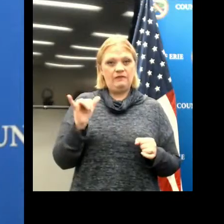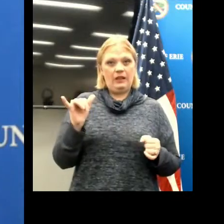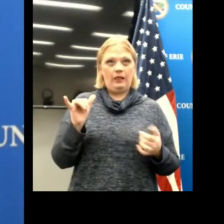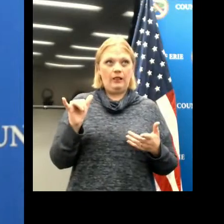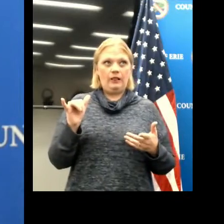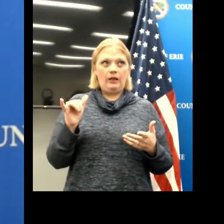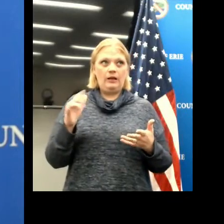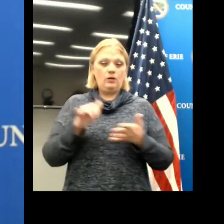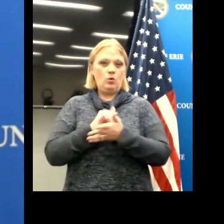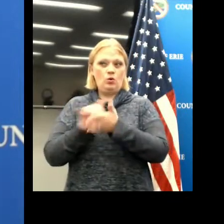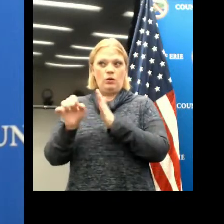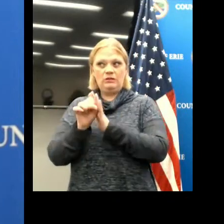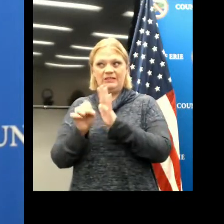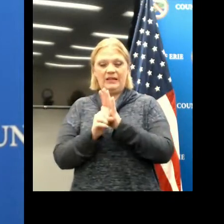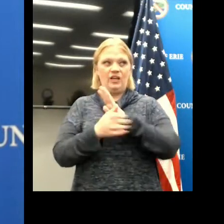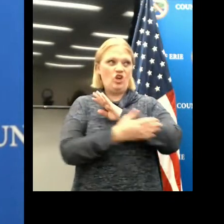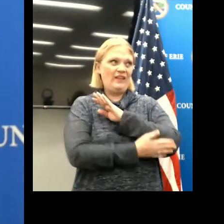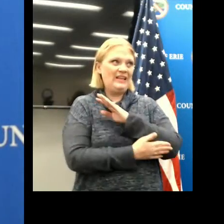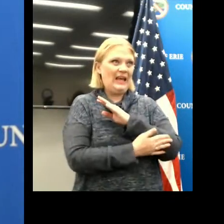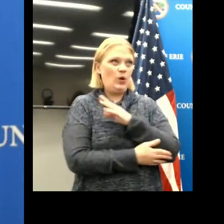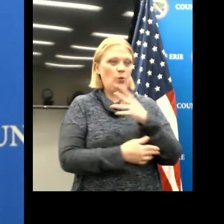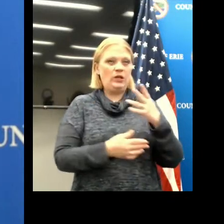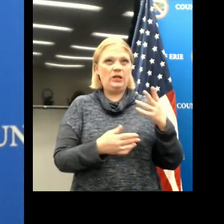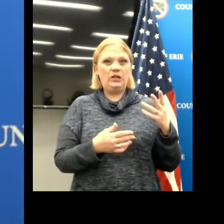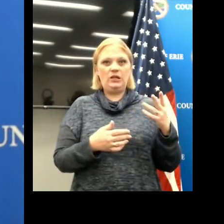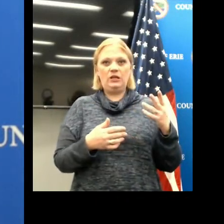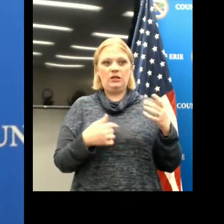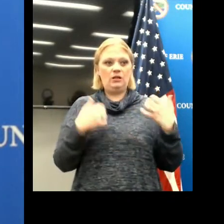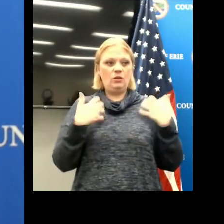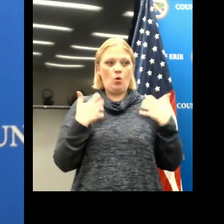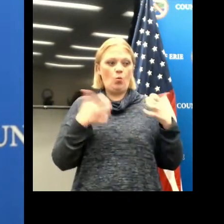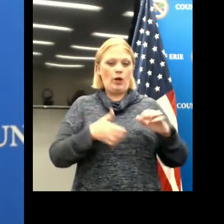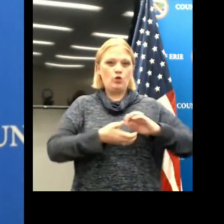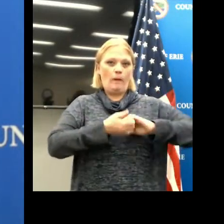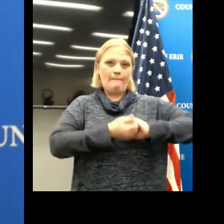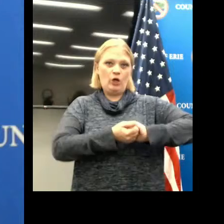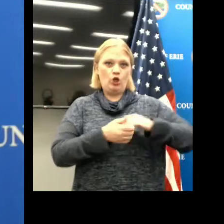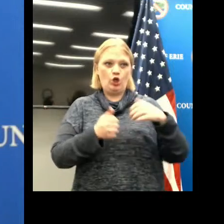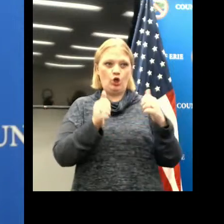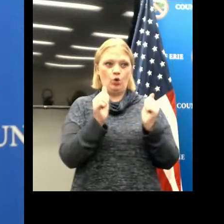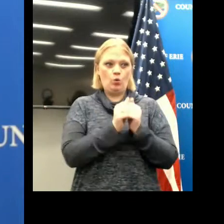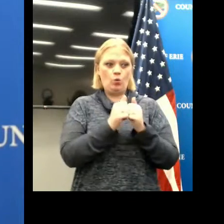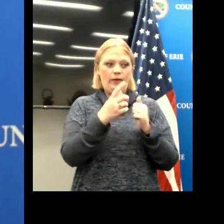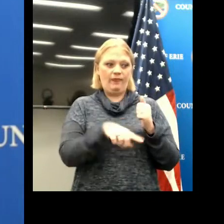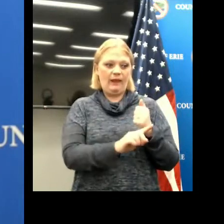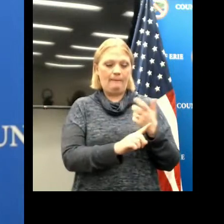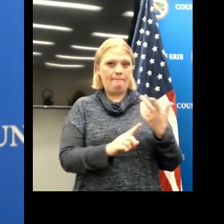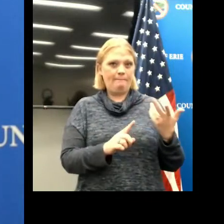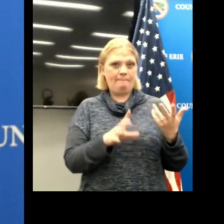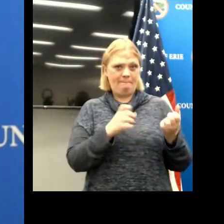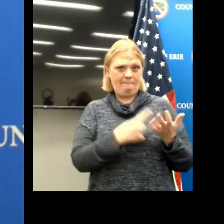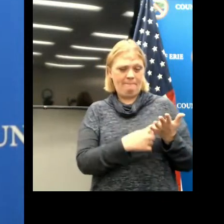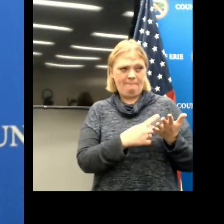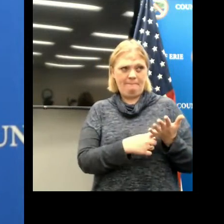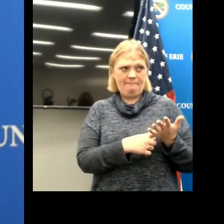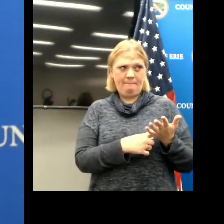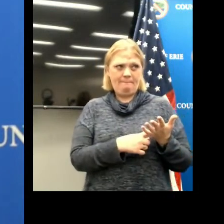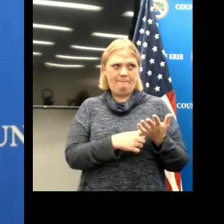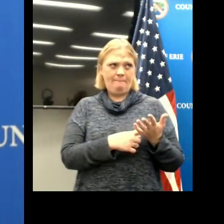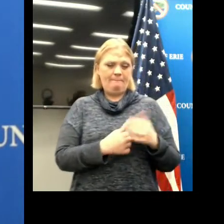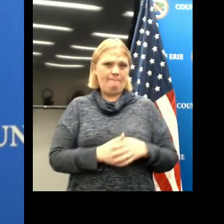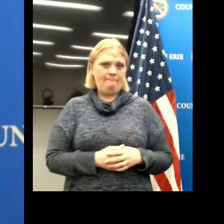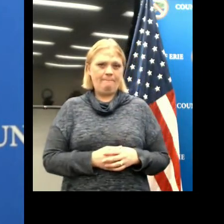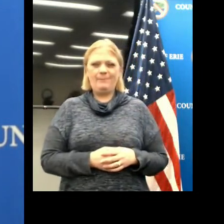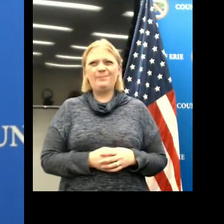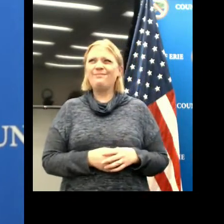through New York State? They feel like the county no longer is partnering with them. Can you just talk about that in response to that?